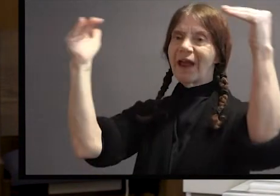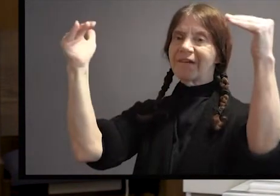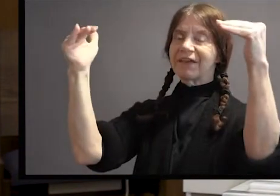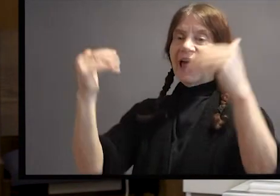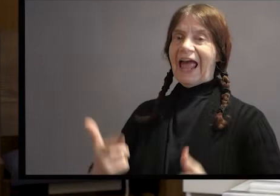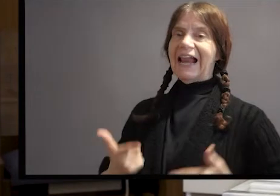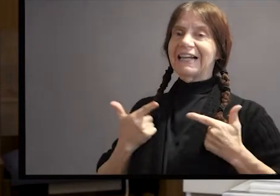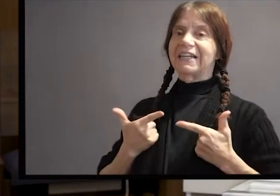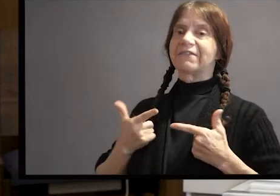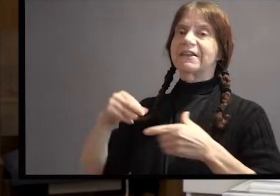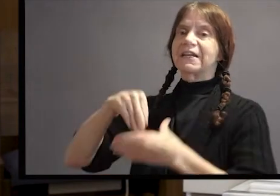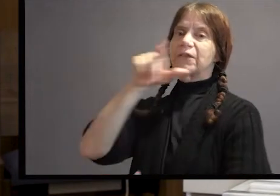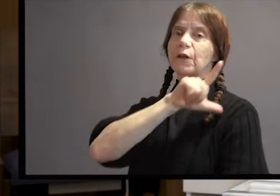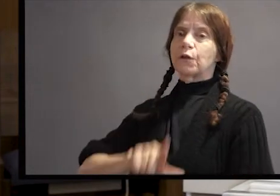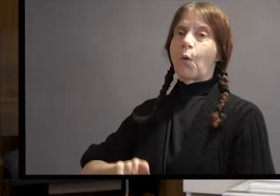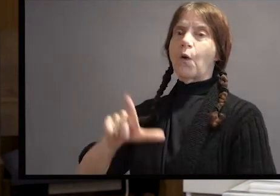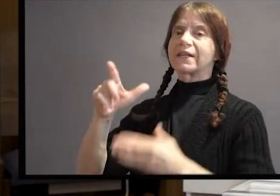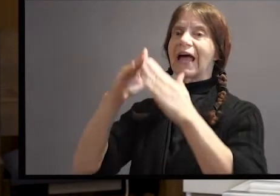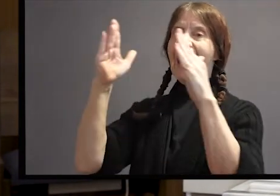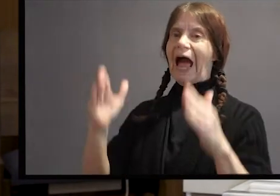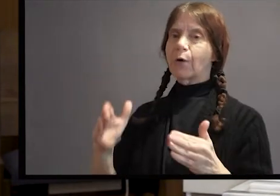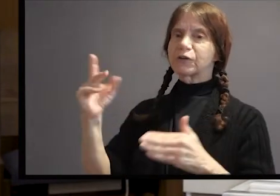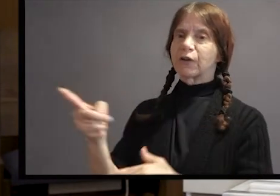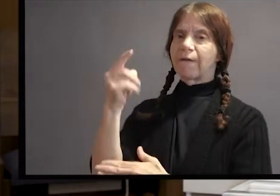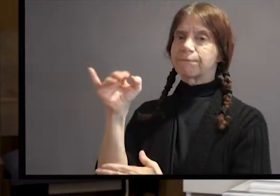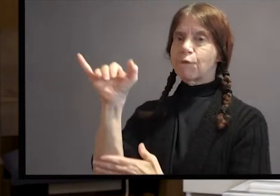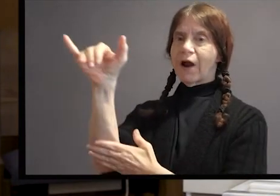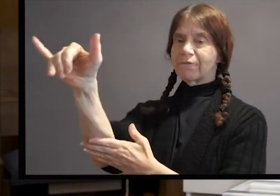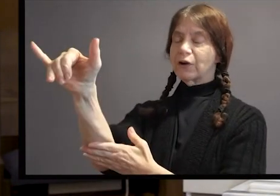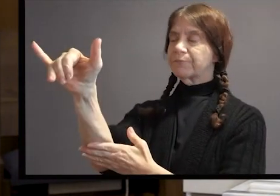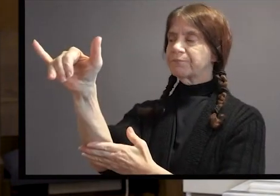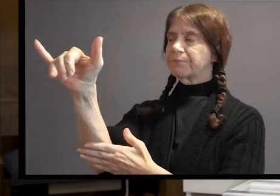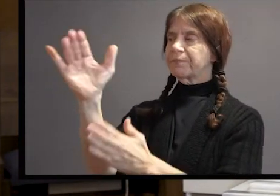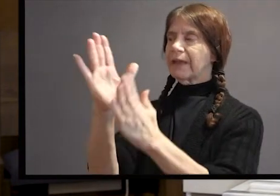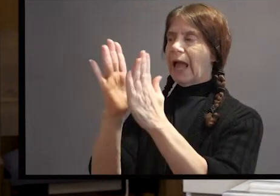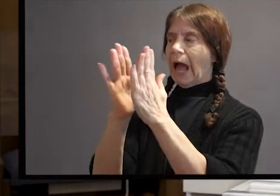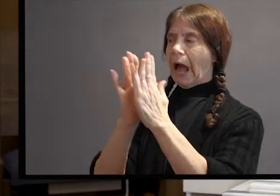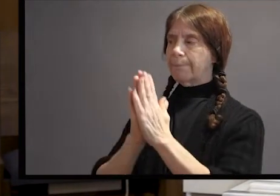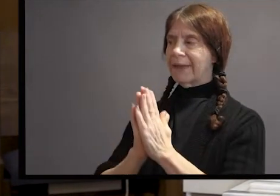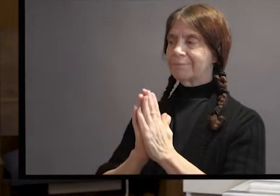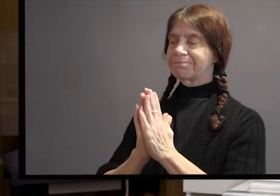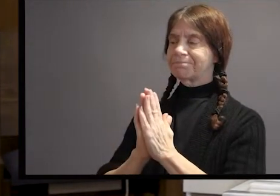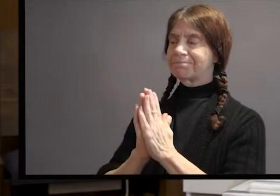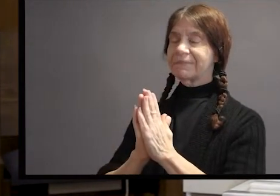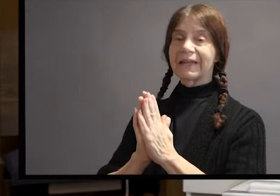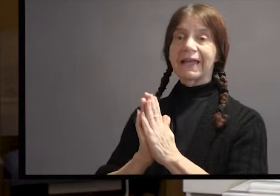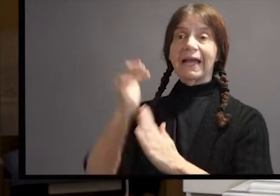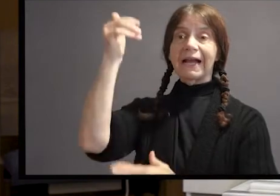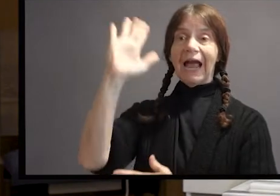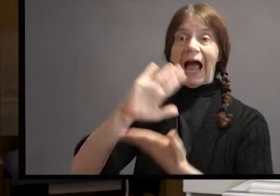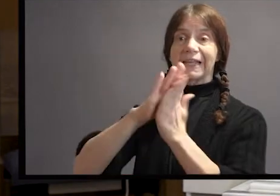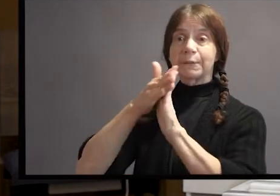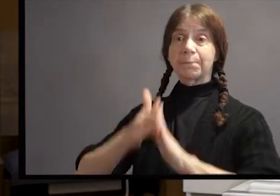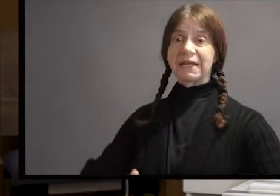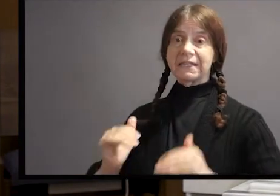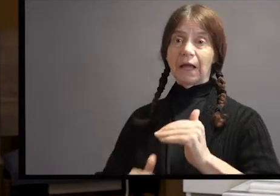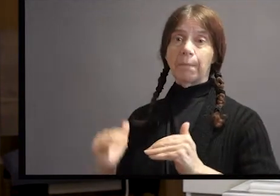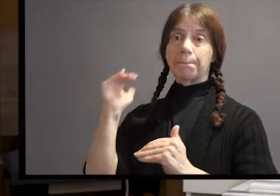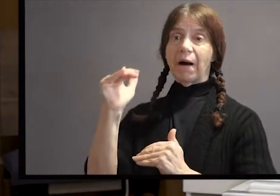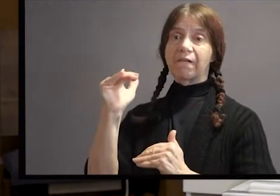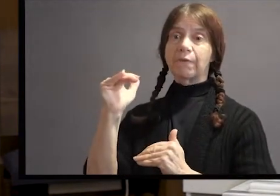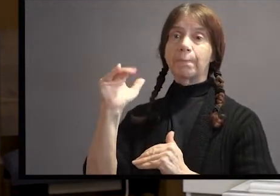in the house of the Lord forever. Amen. The peace of God, which passes